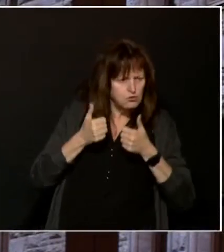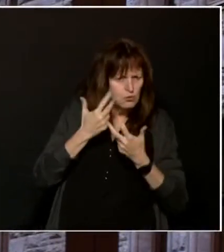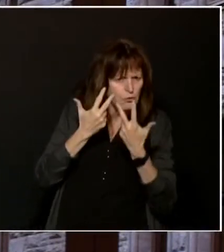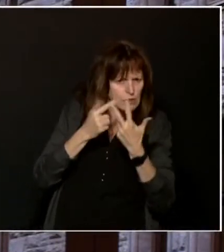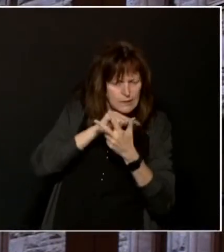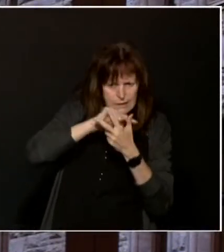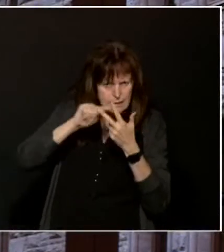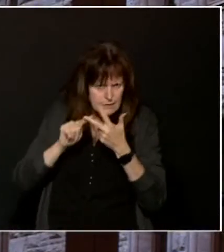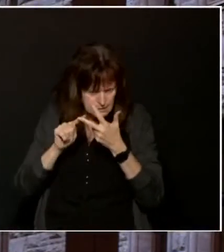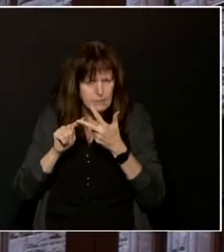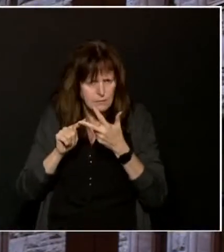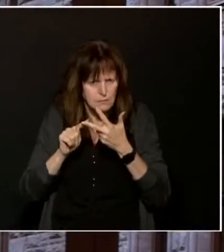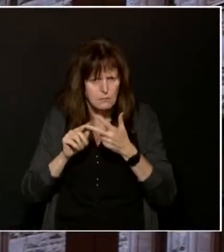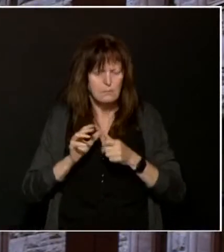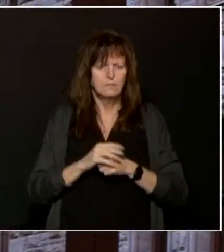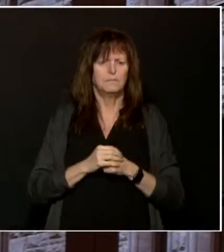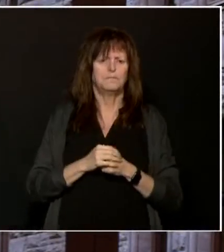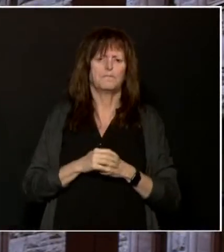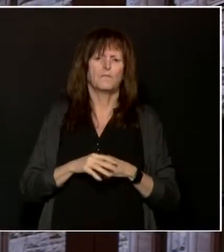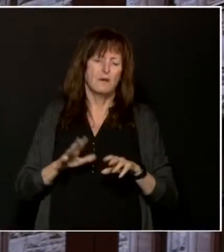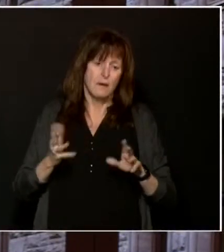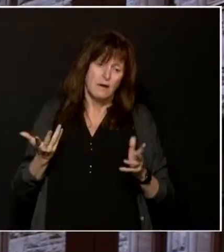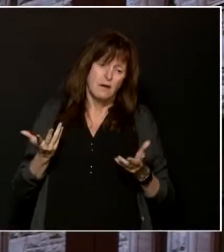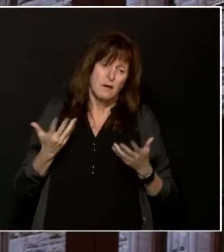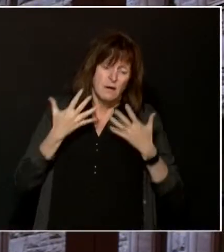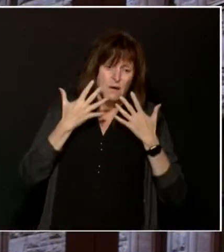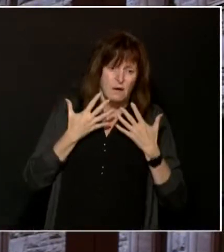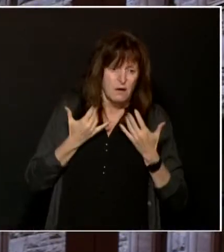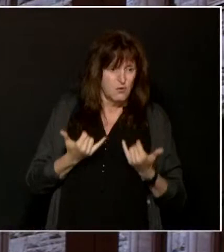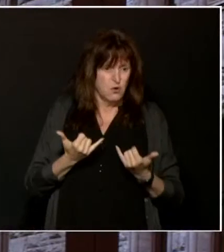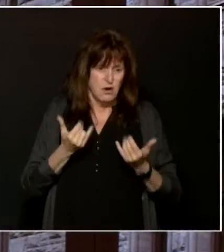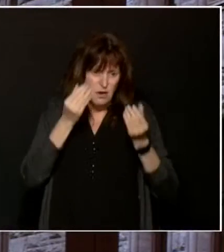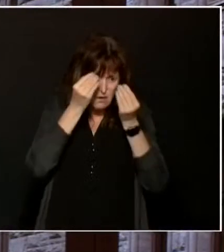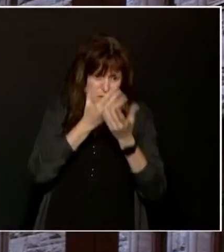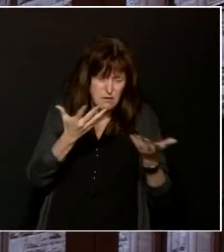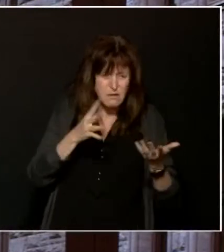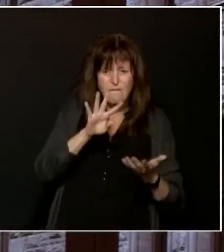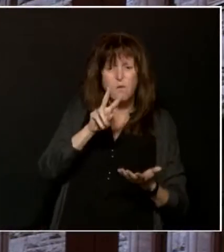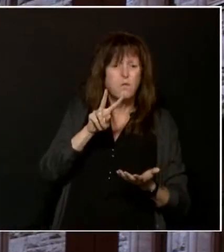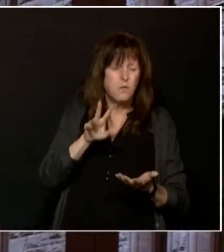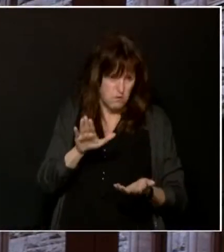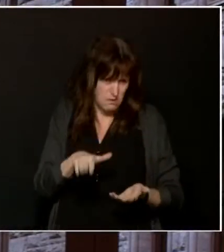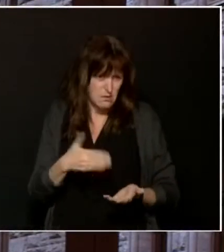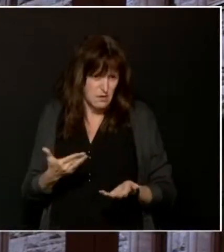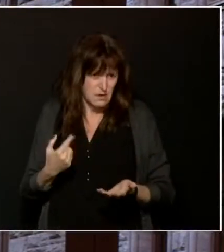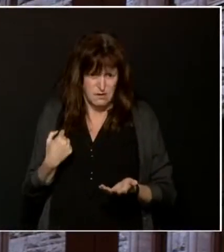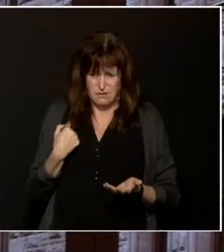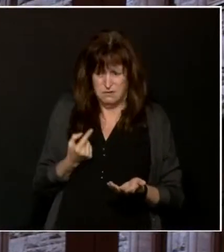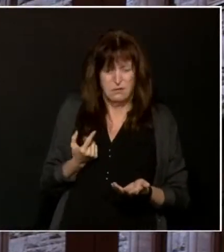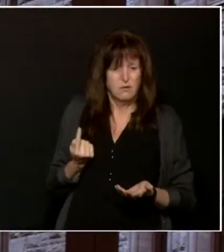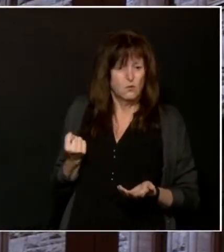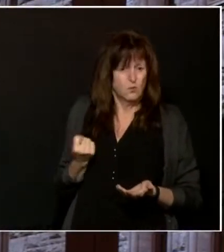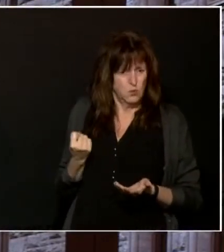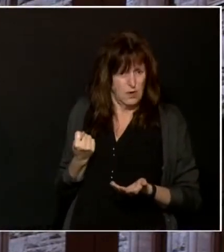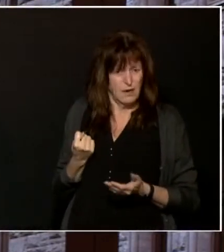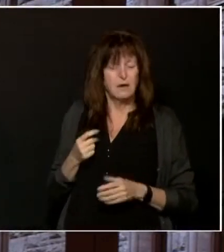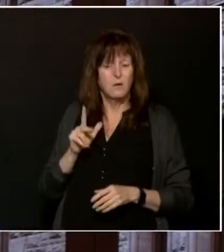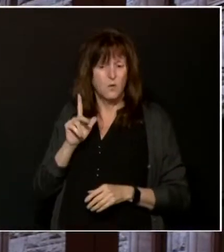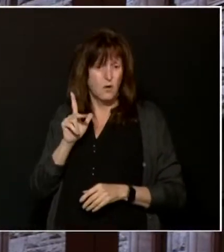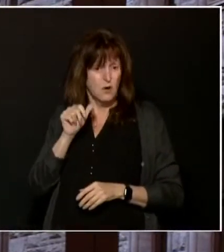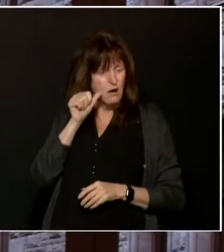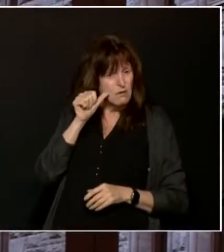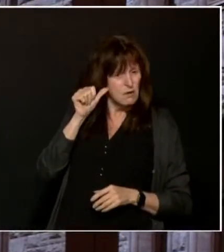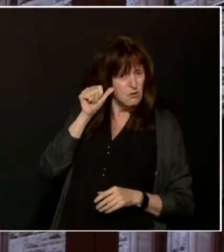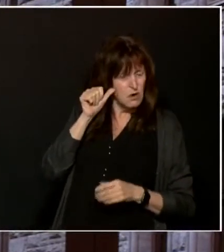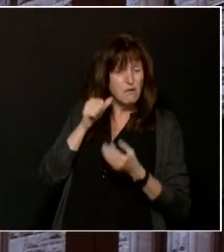Sad today, we're also reporting an additional 42 deaths since Tuesday's update. 23 of those deaths were yesterday, and 19 of those